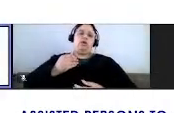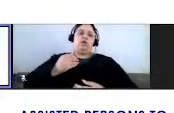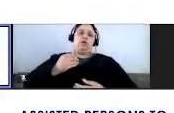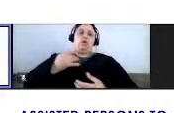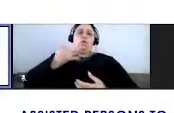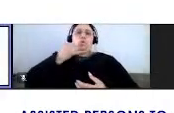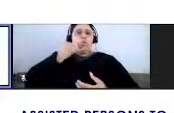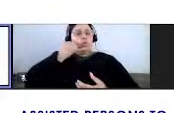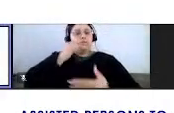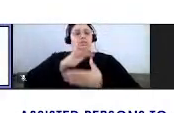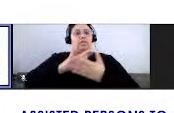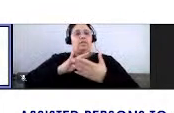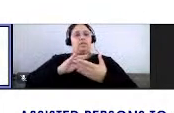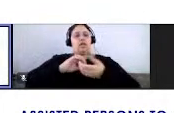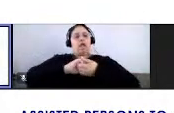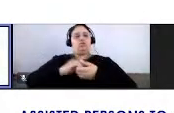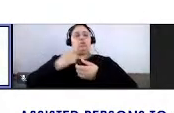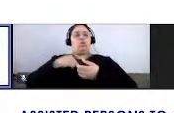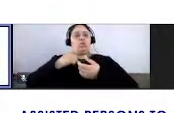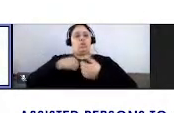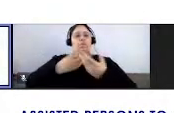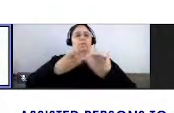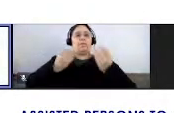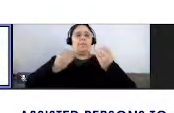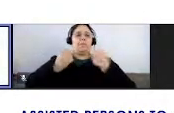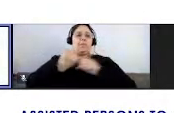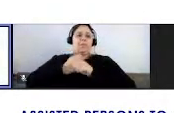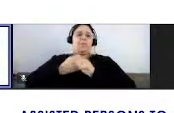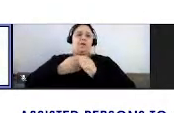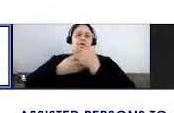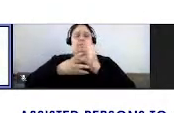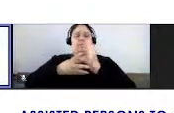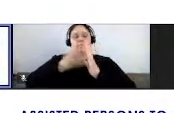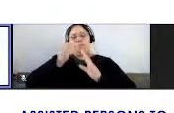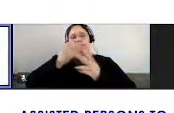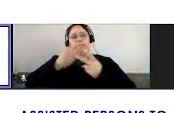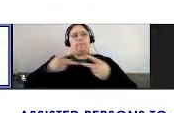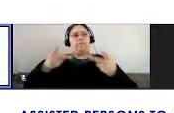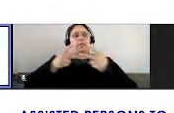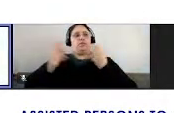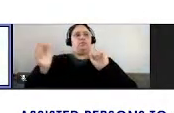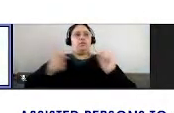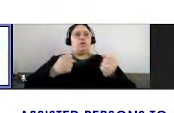center agents, which we've actually managed to obtain workplace learning for them.